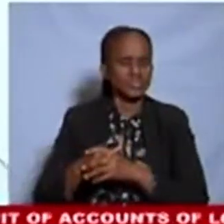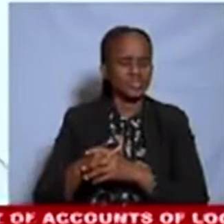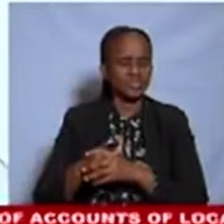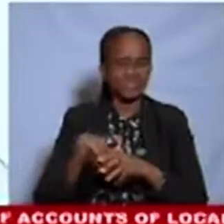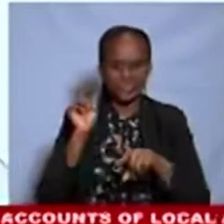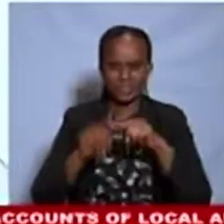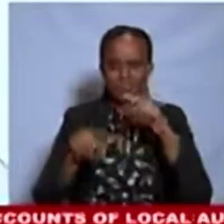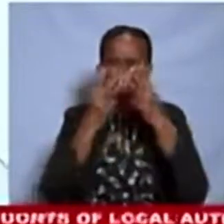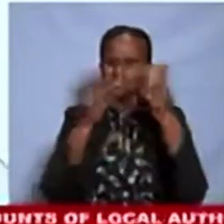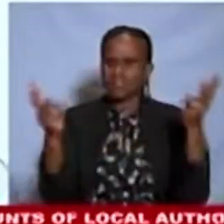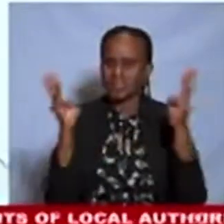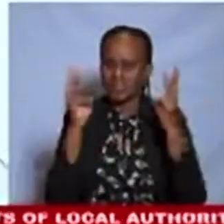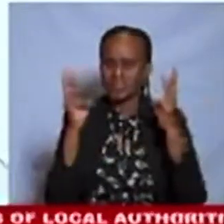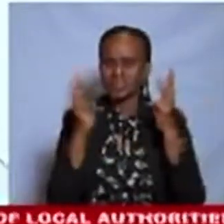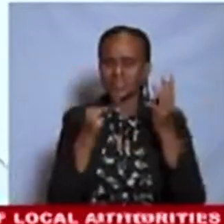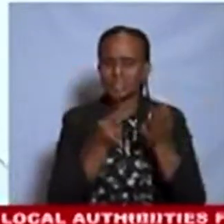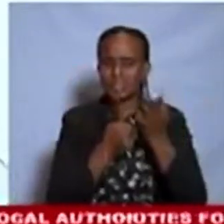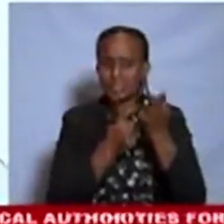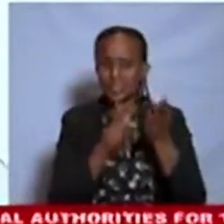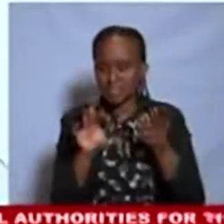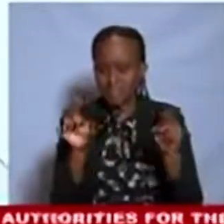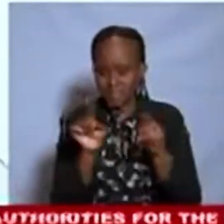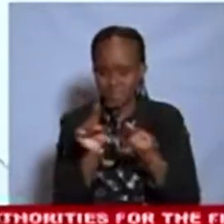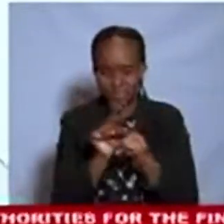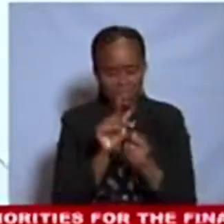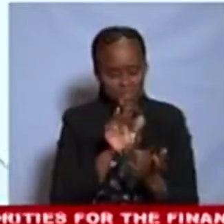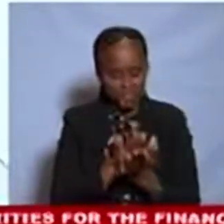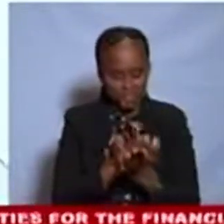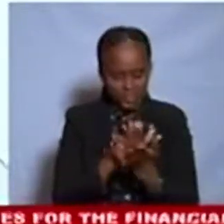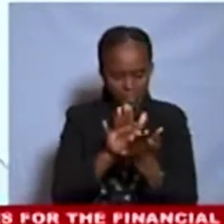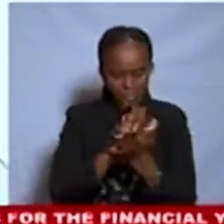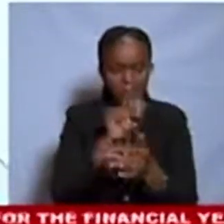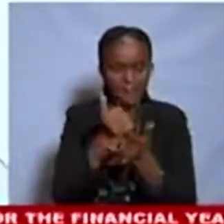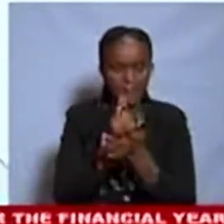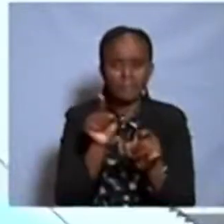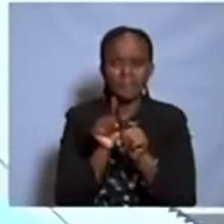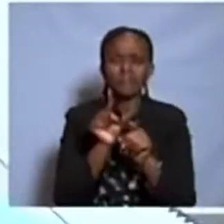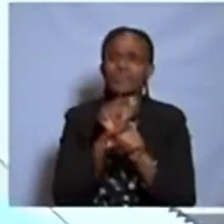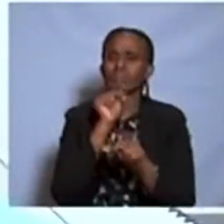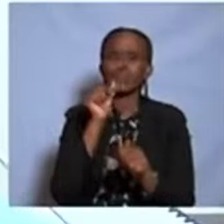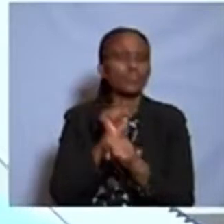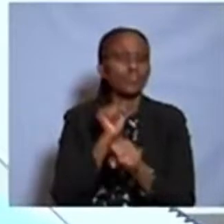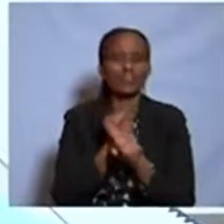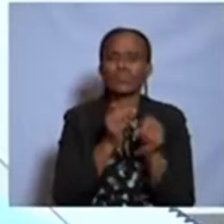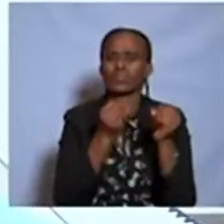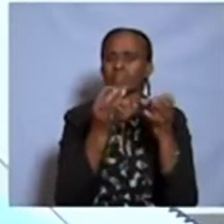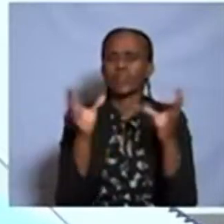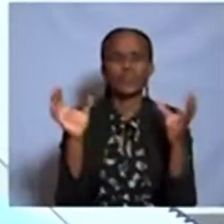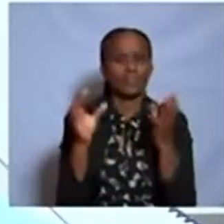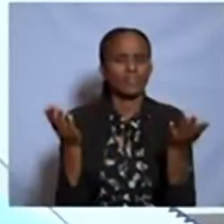fence, the recommendations are there. Even compacting, all the requirements are not being done by many councils.